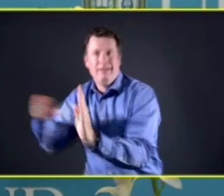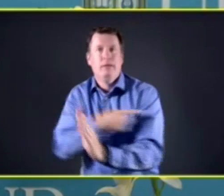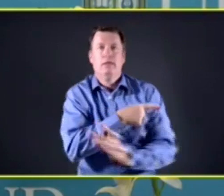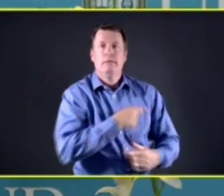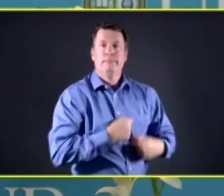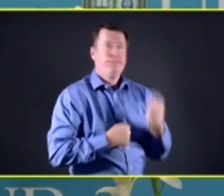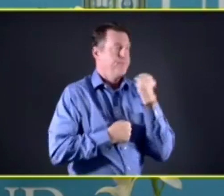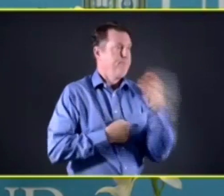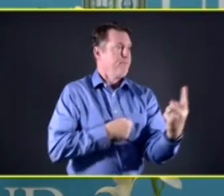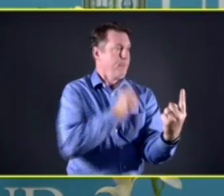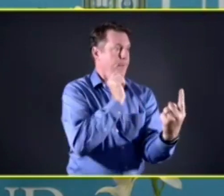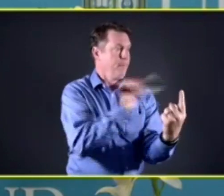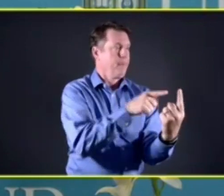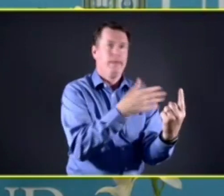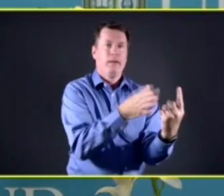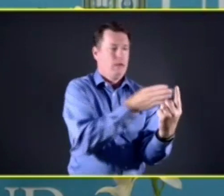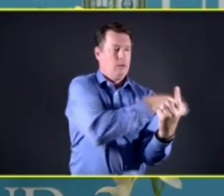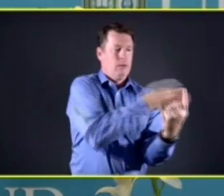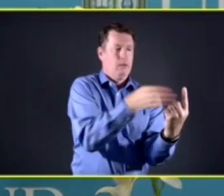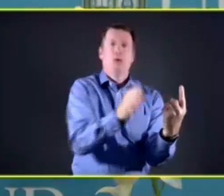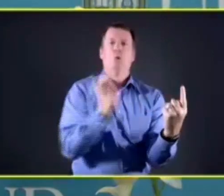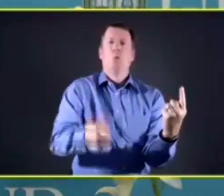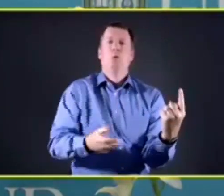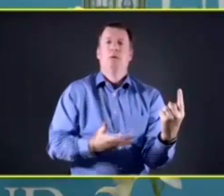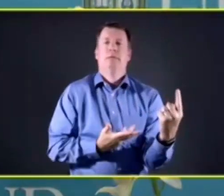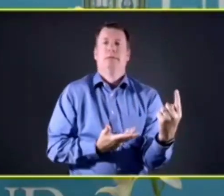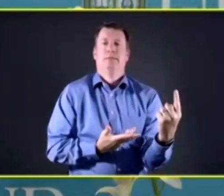Can I follow with one more on the cardiac? Sure.